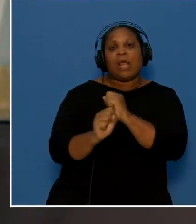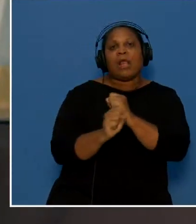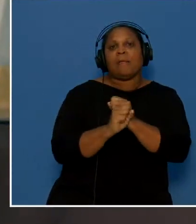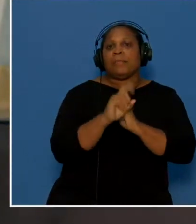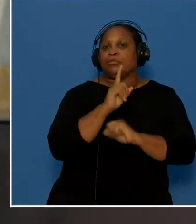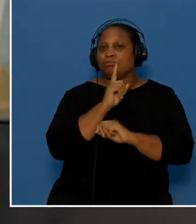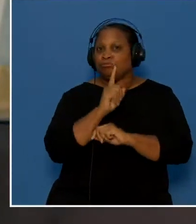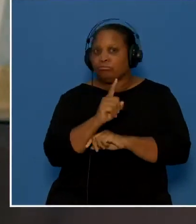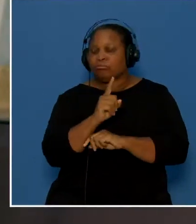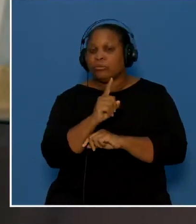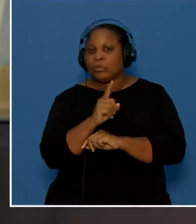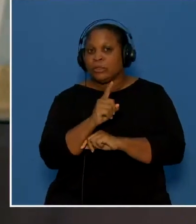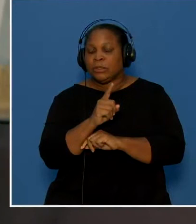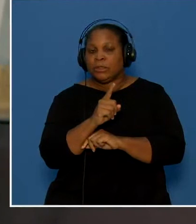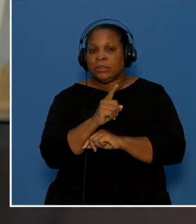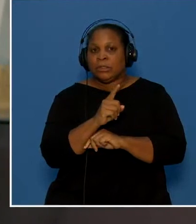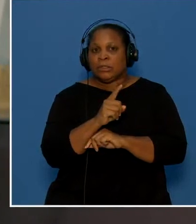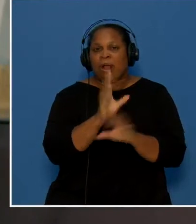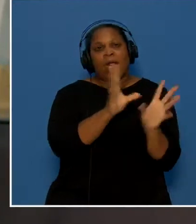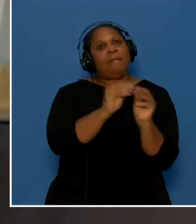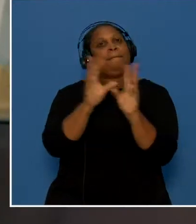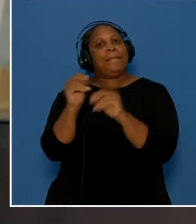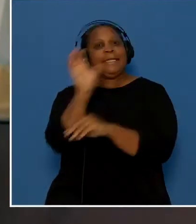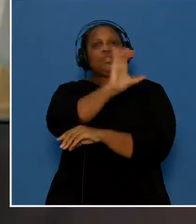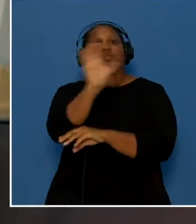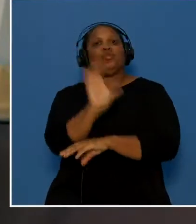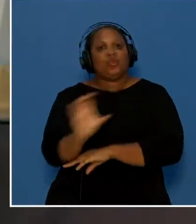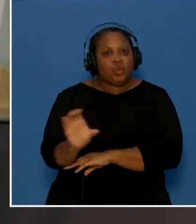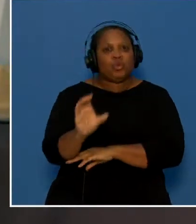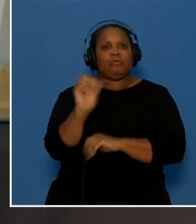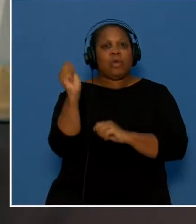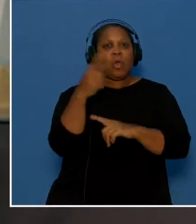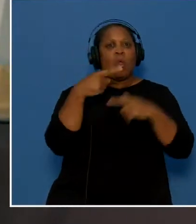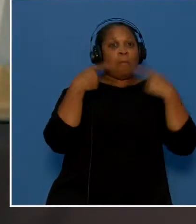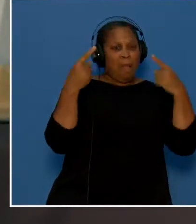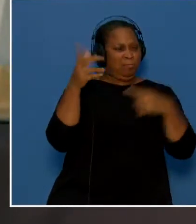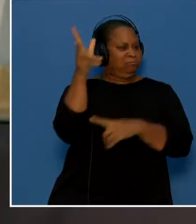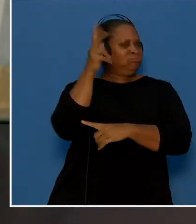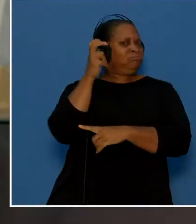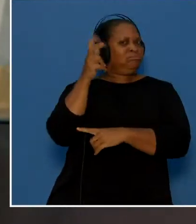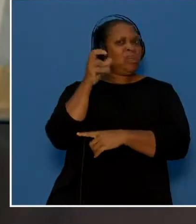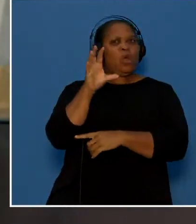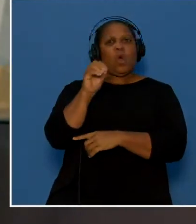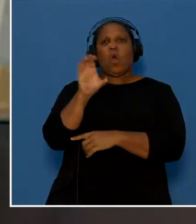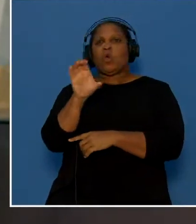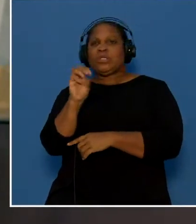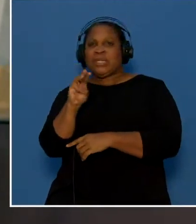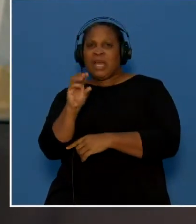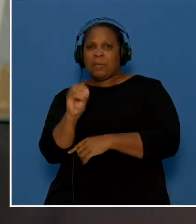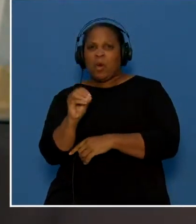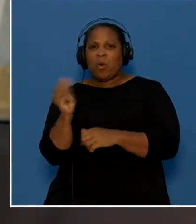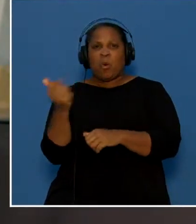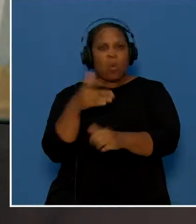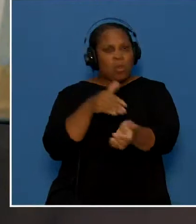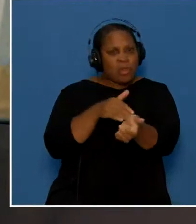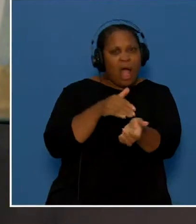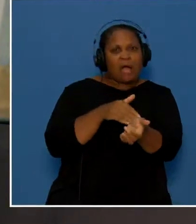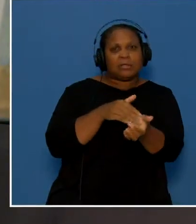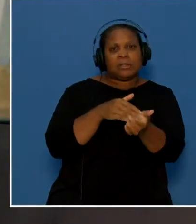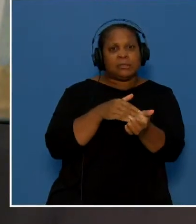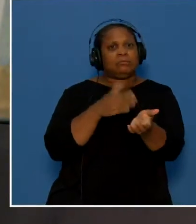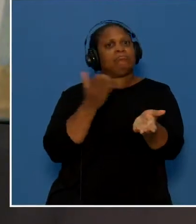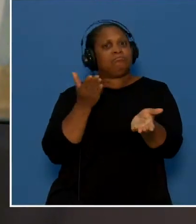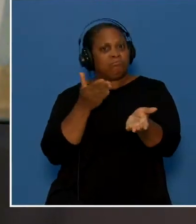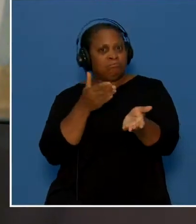includes having meetings and Zoom meetings so members of the public can hear from the OCMO as well as other doctors and physicians.